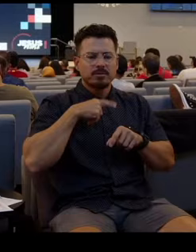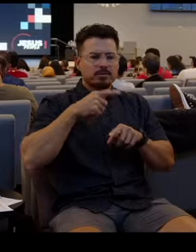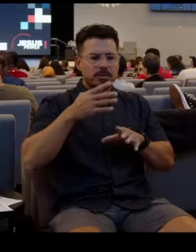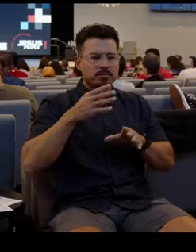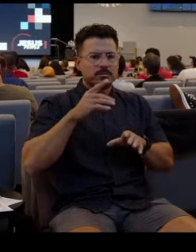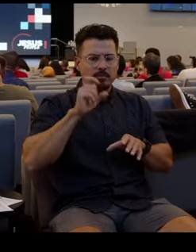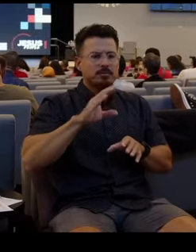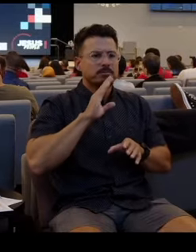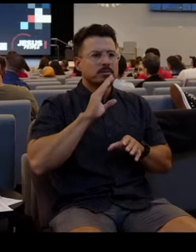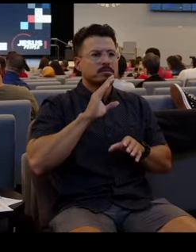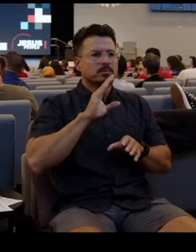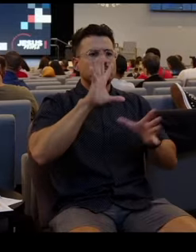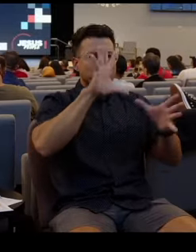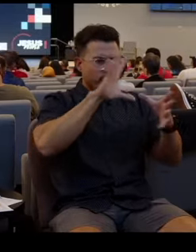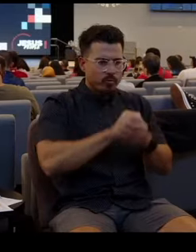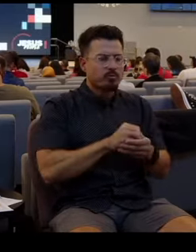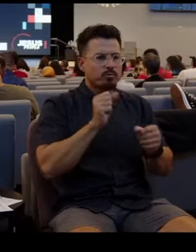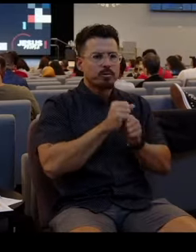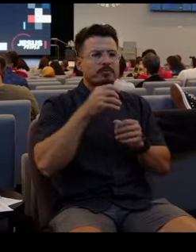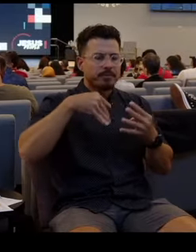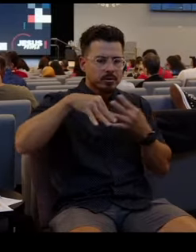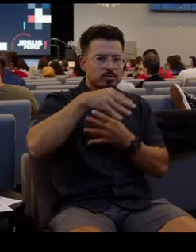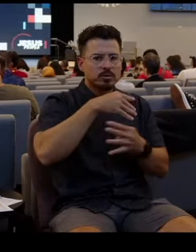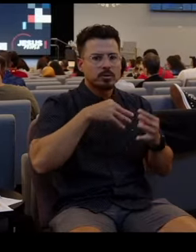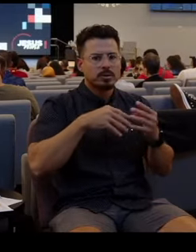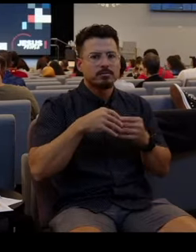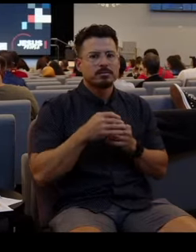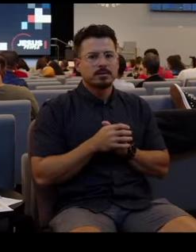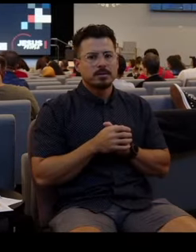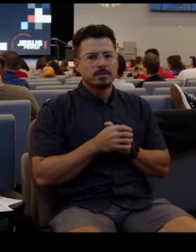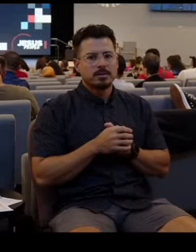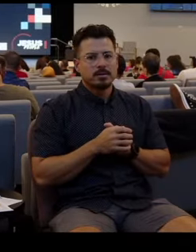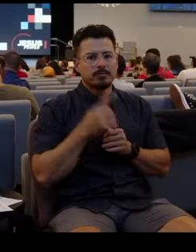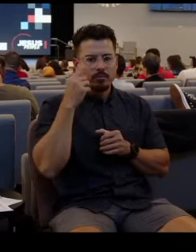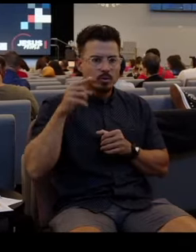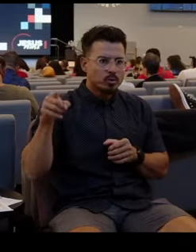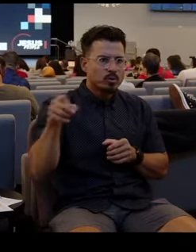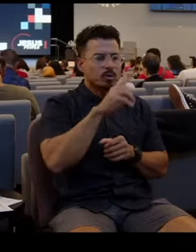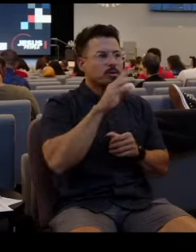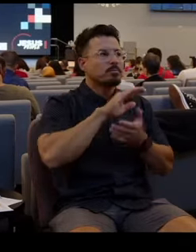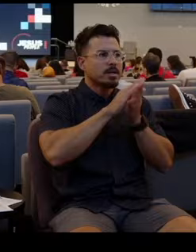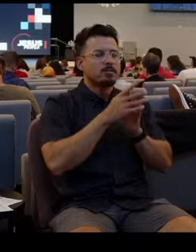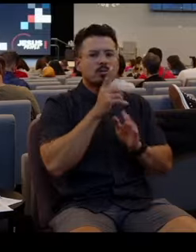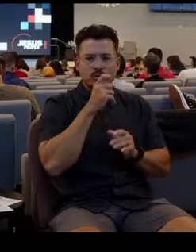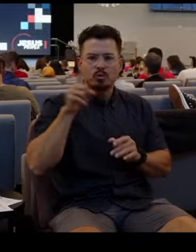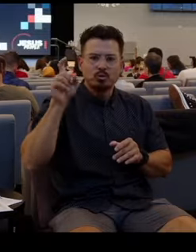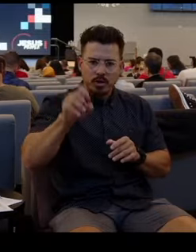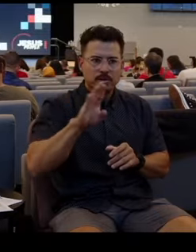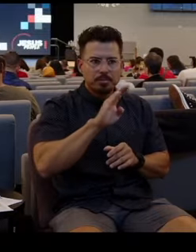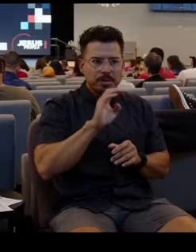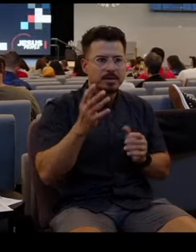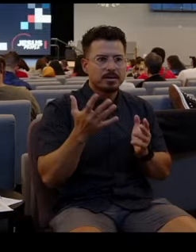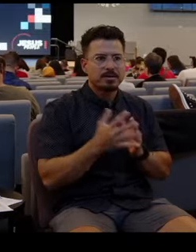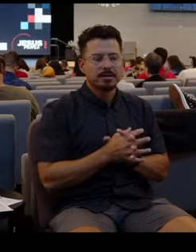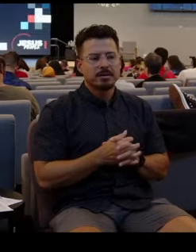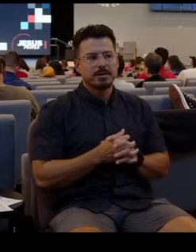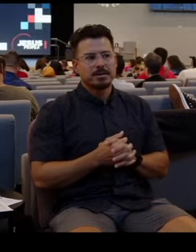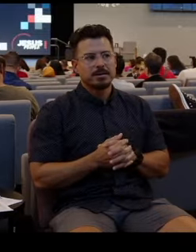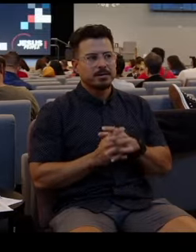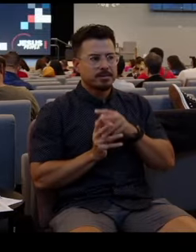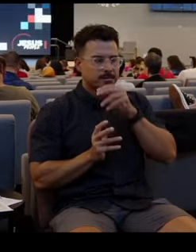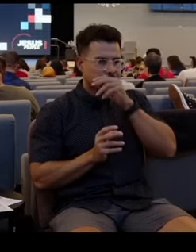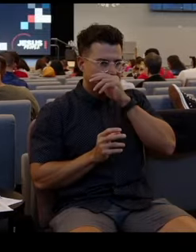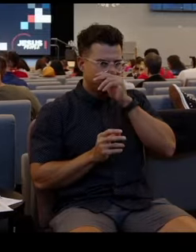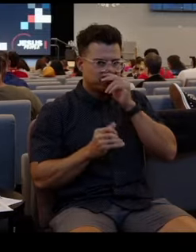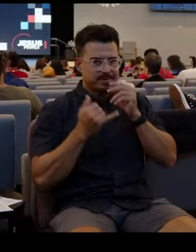fellowship in order for you to be who you need to be. Now let me just